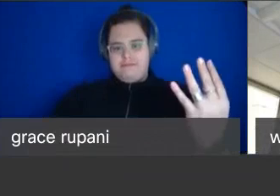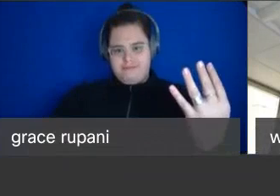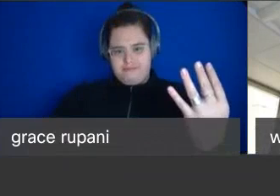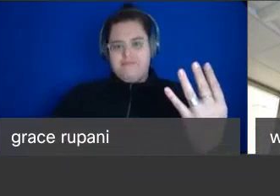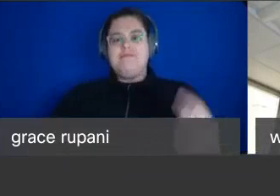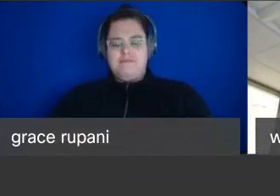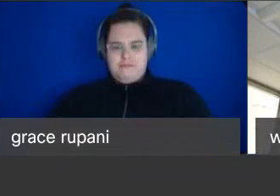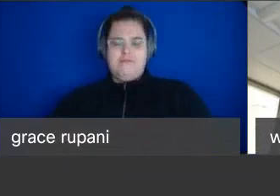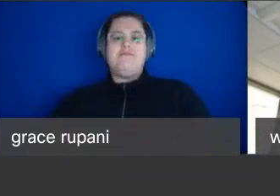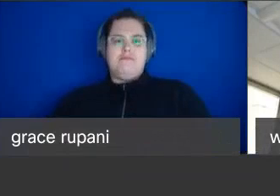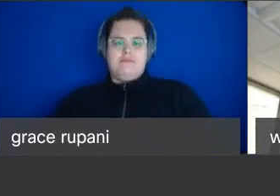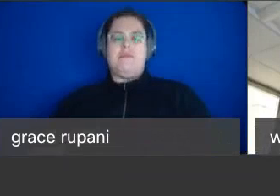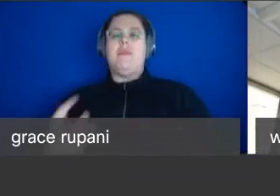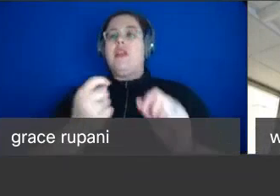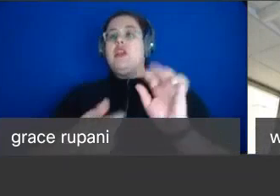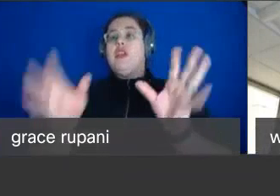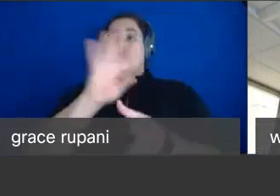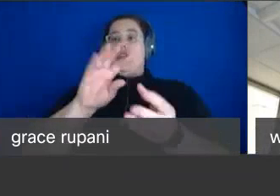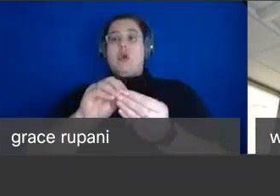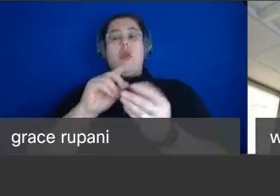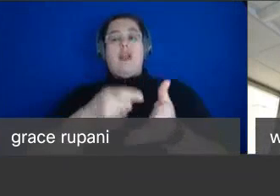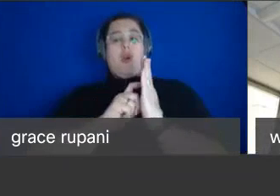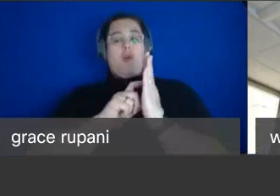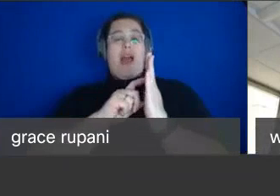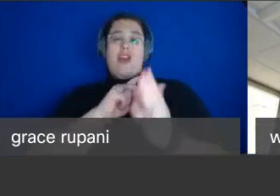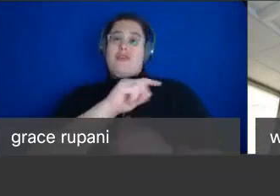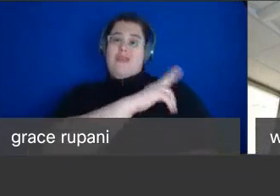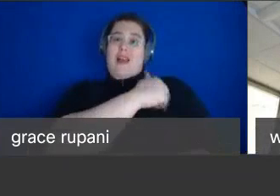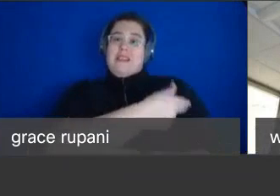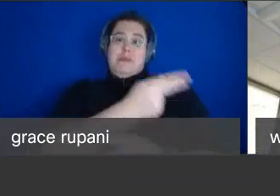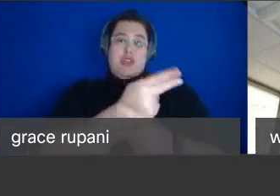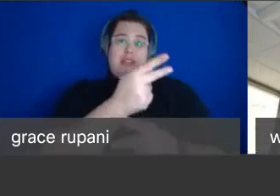And there's a total of 140 who've required inpatient treatment.